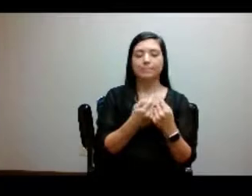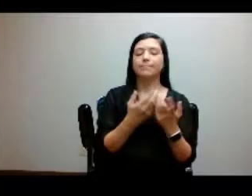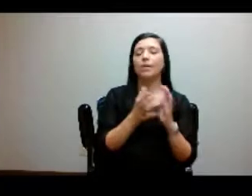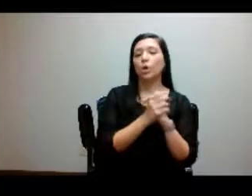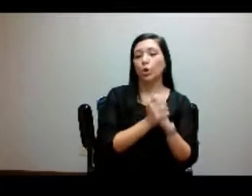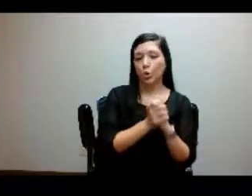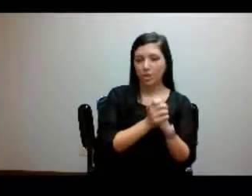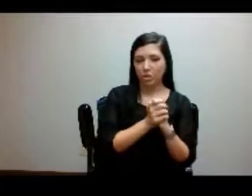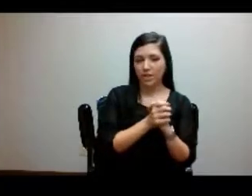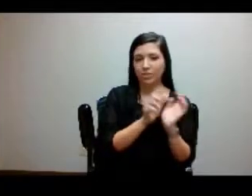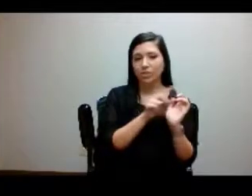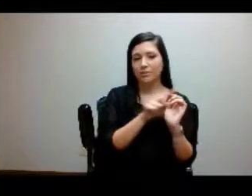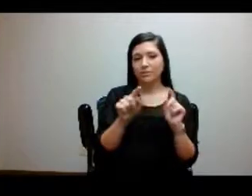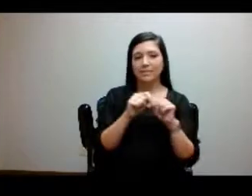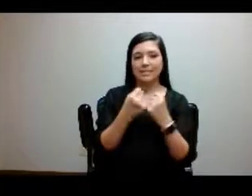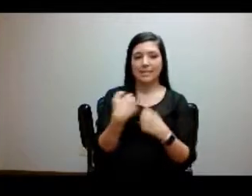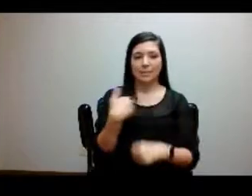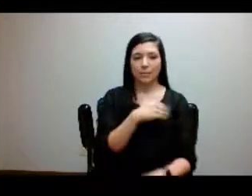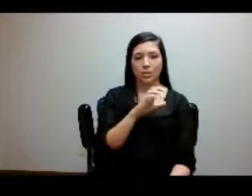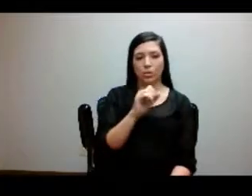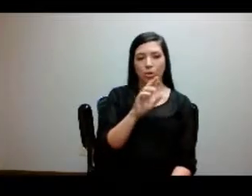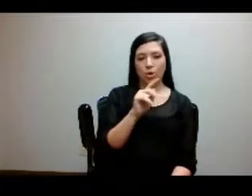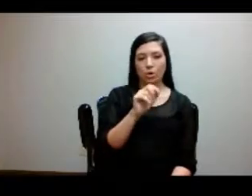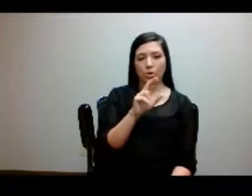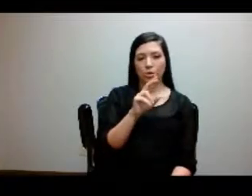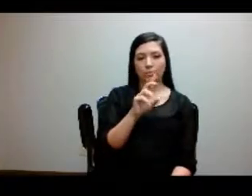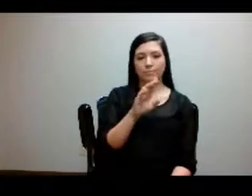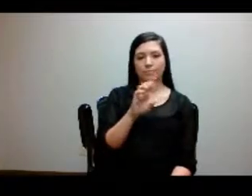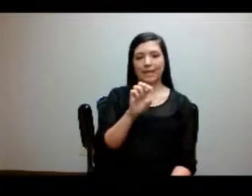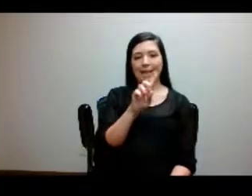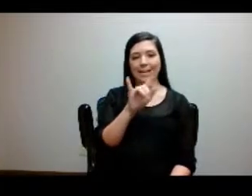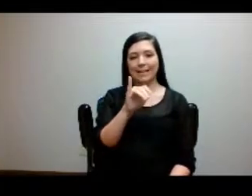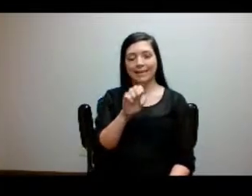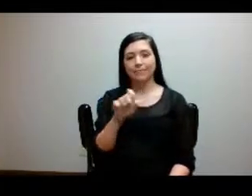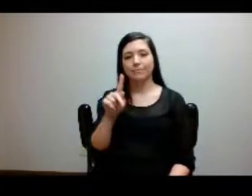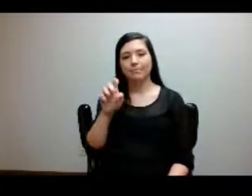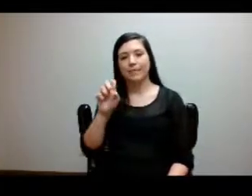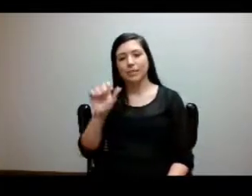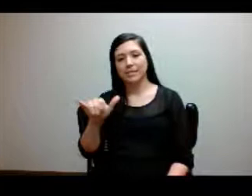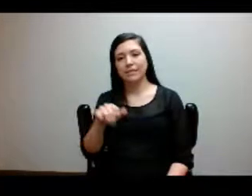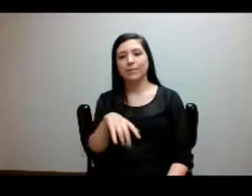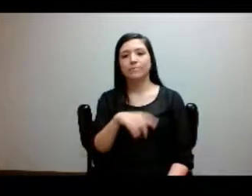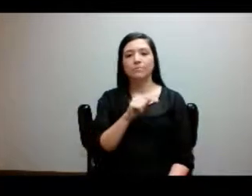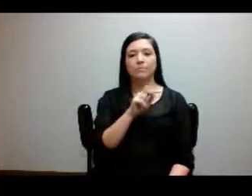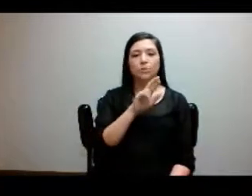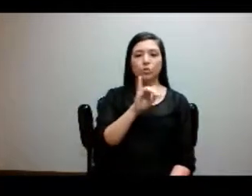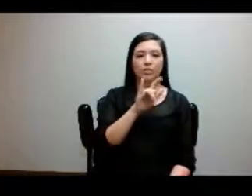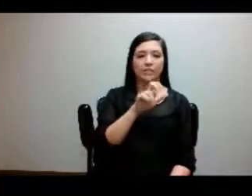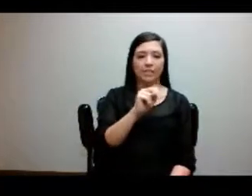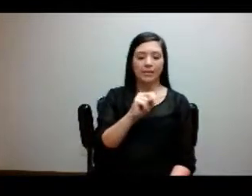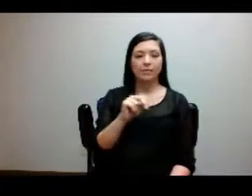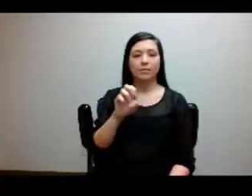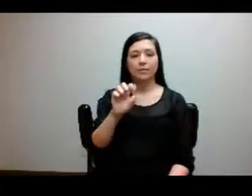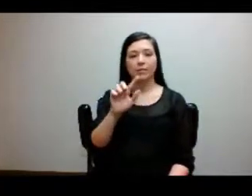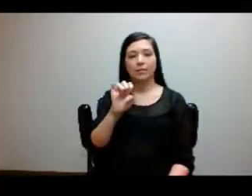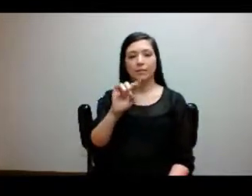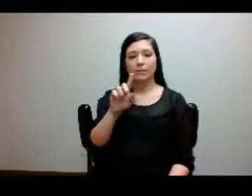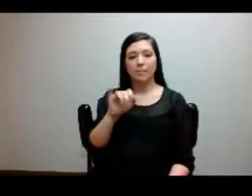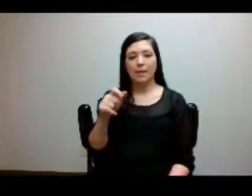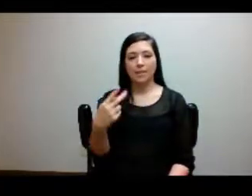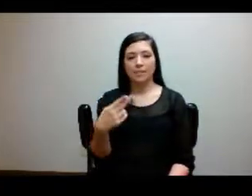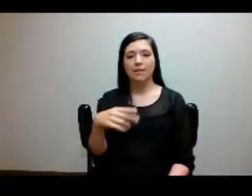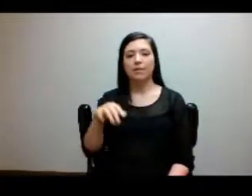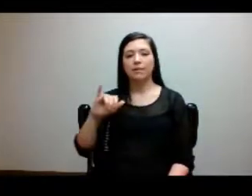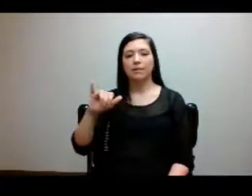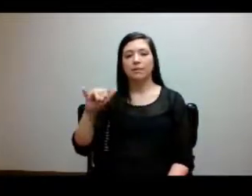the following team members: Carter Bedford, Eddie Brassert, Kelsey Bratcher McGee, Tristan Brooks, Elizabeth